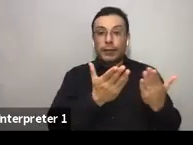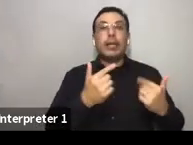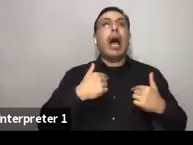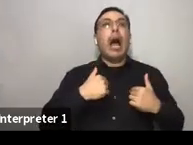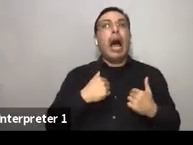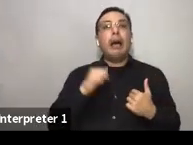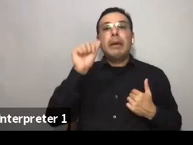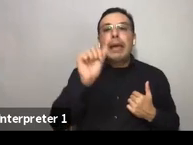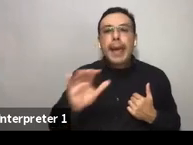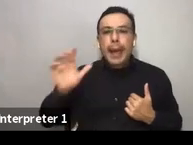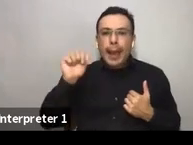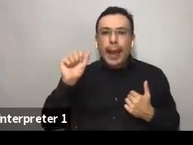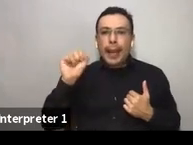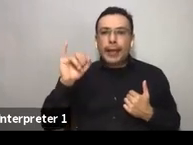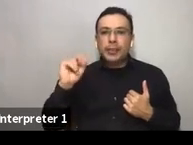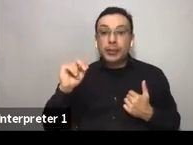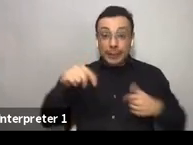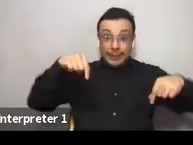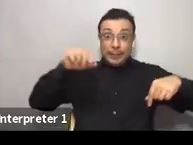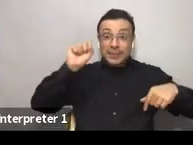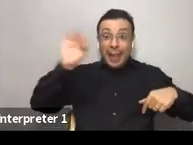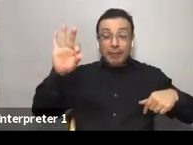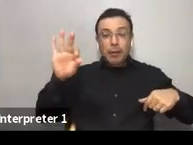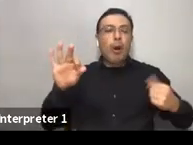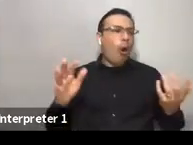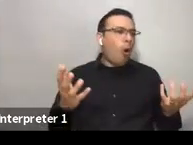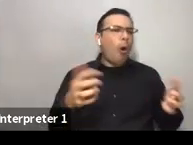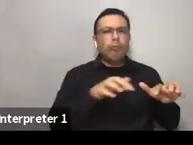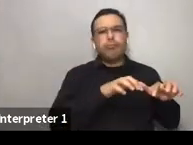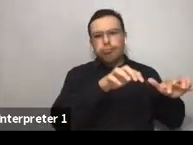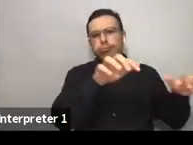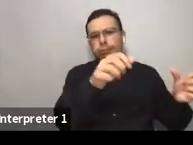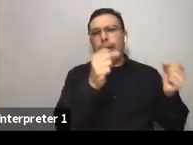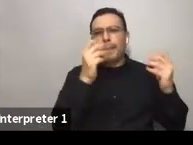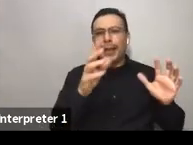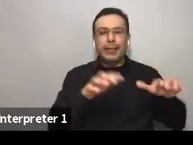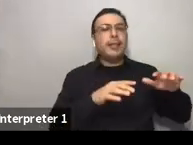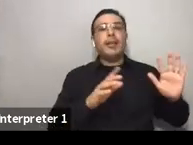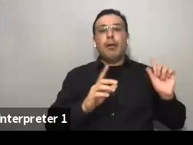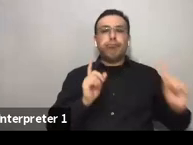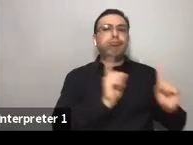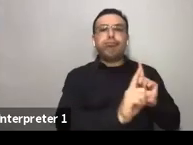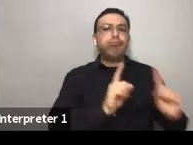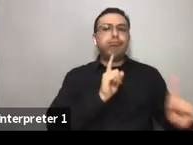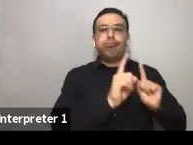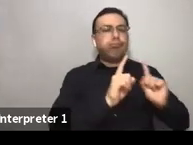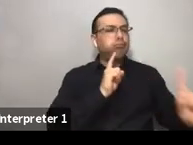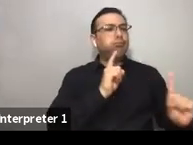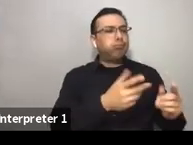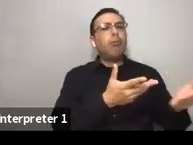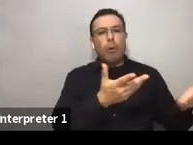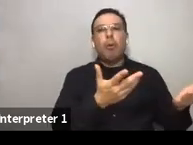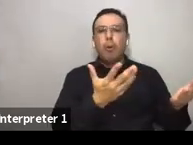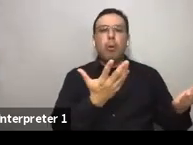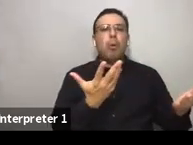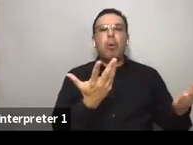likely they would be the only or one of the very few served there over the course of the reporting period.